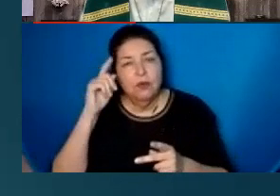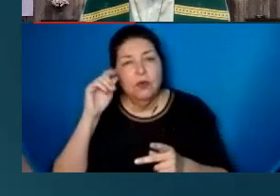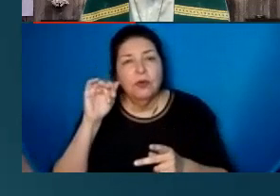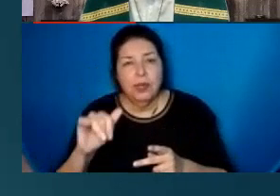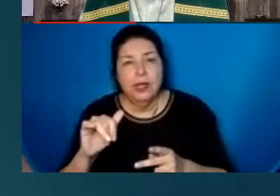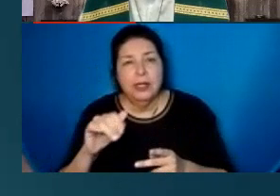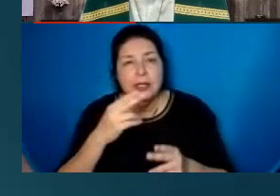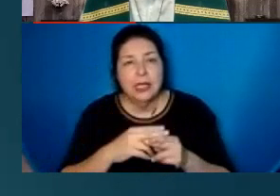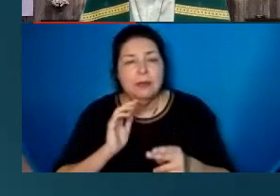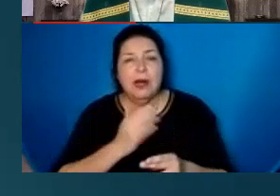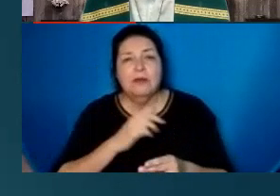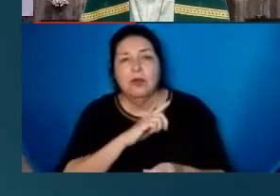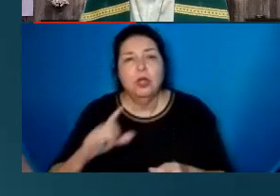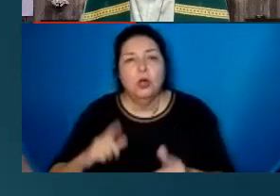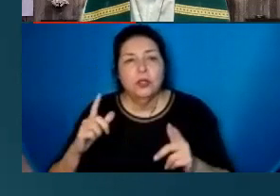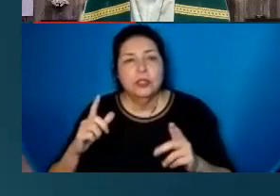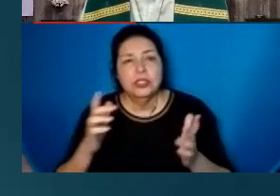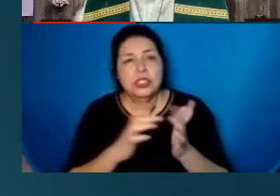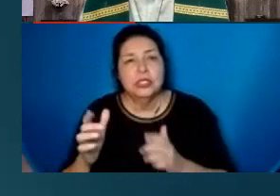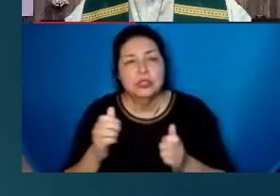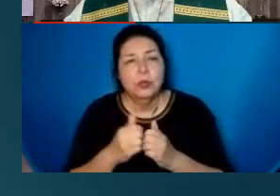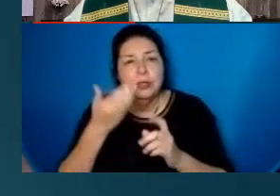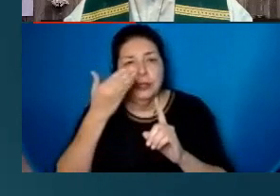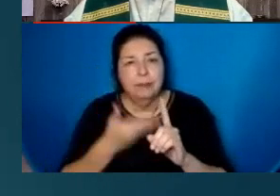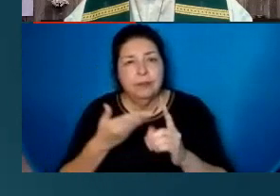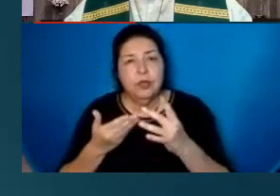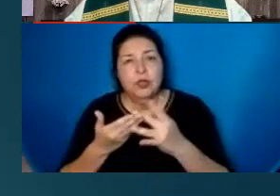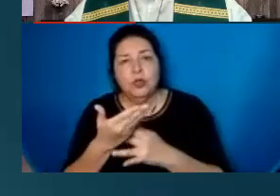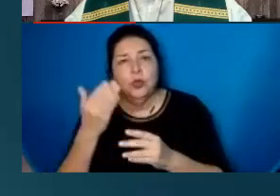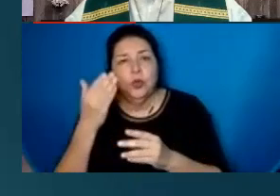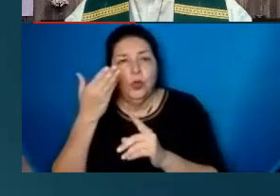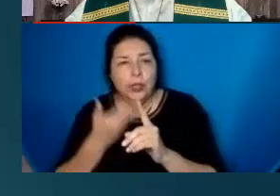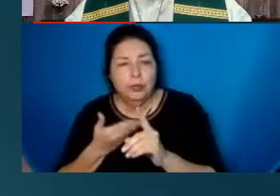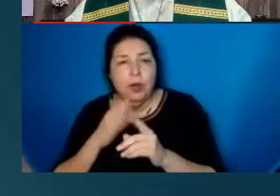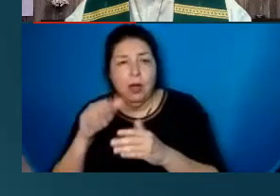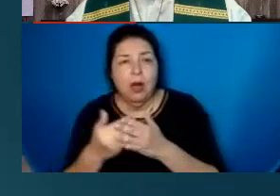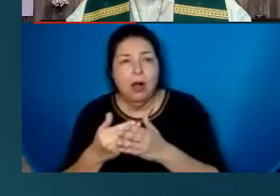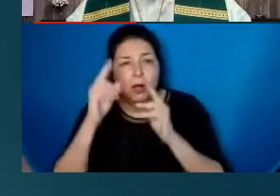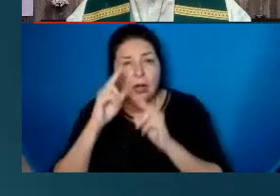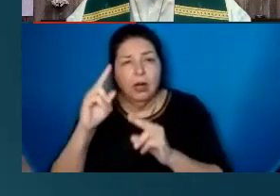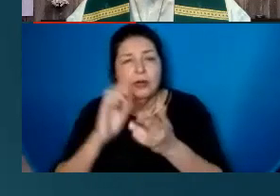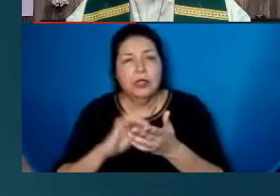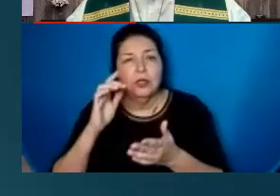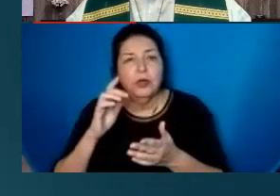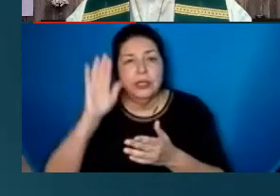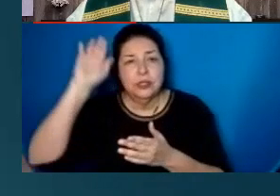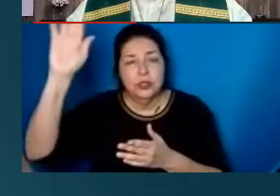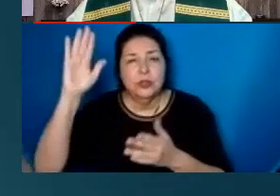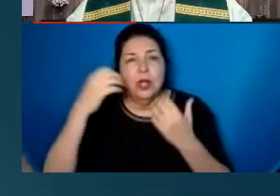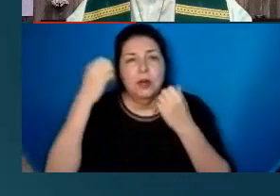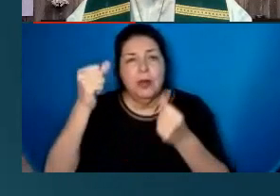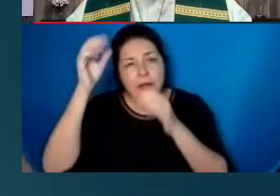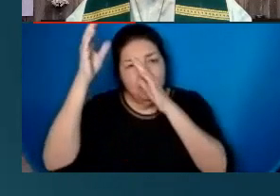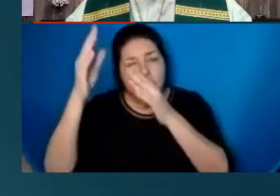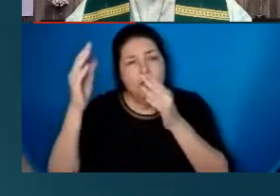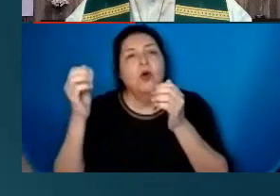Lord Jesus, with whom, in whom, and through whom, all honor and glory is yours, Almighty Father, along